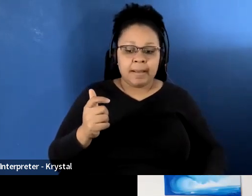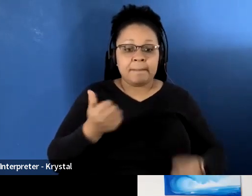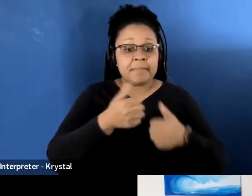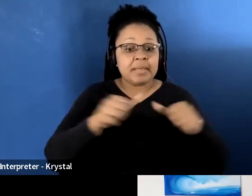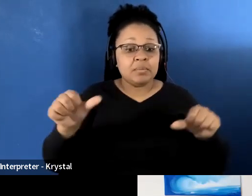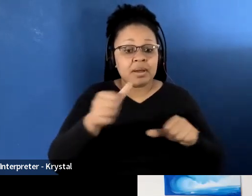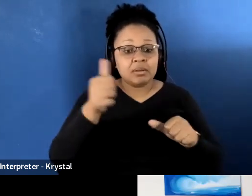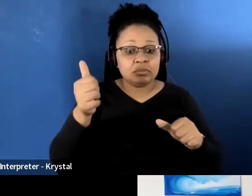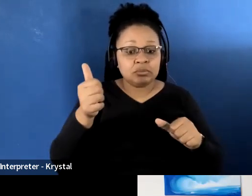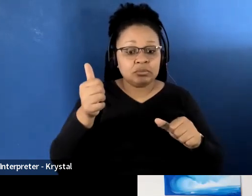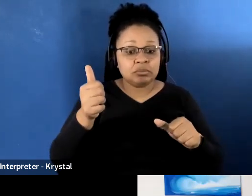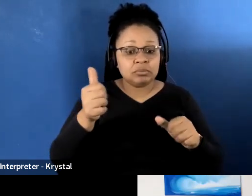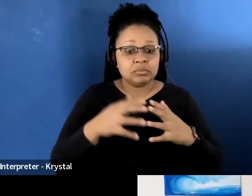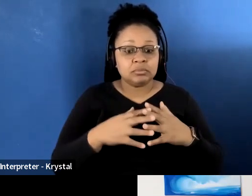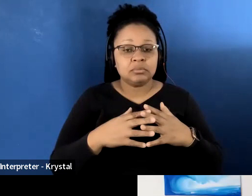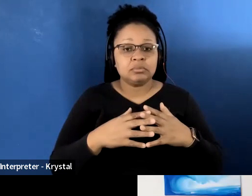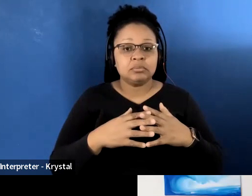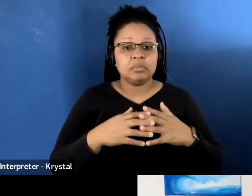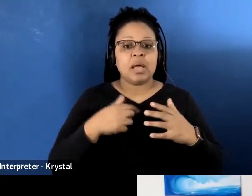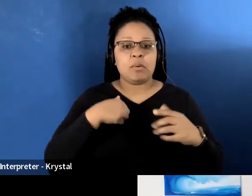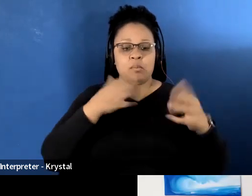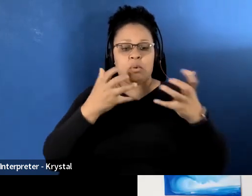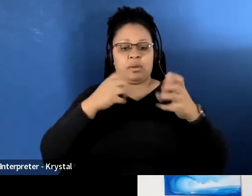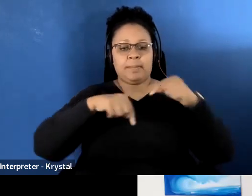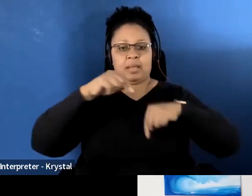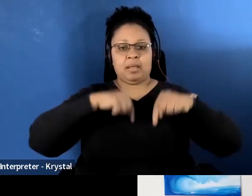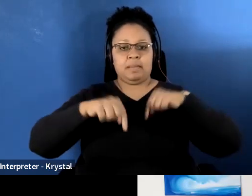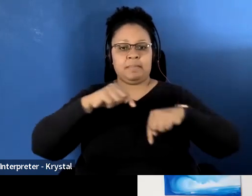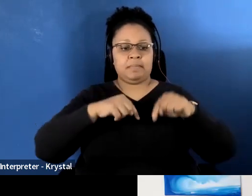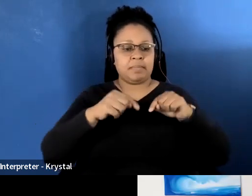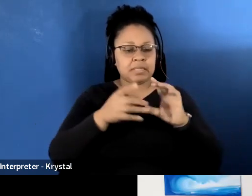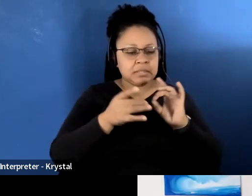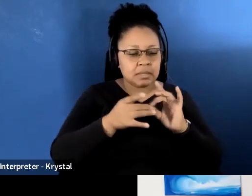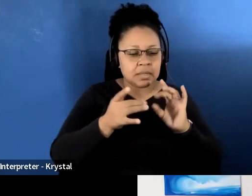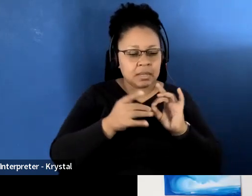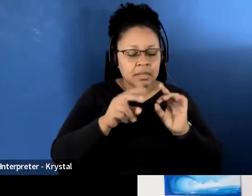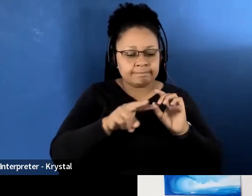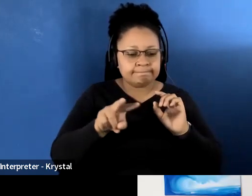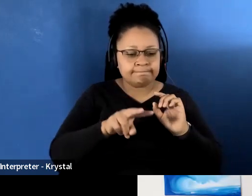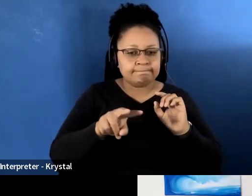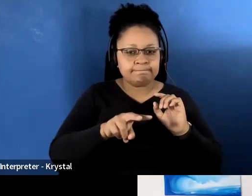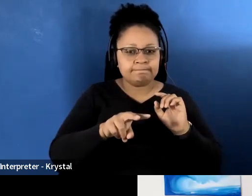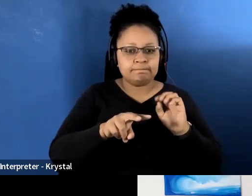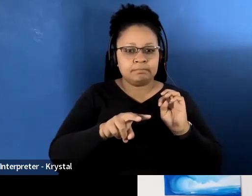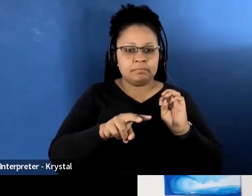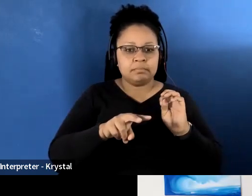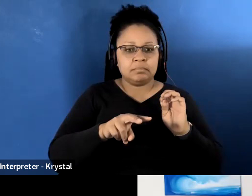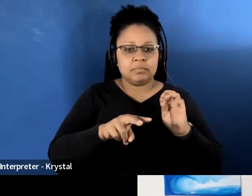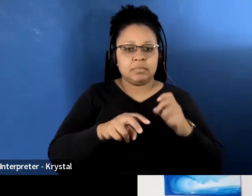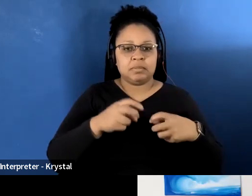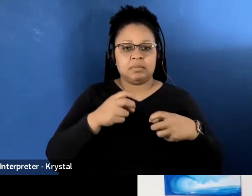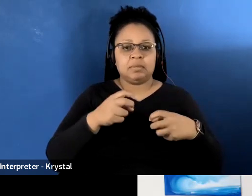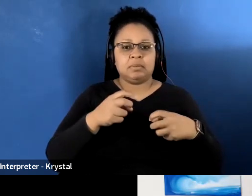Anyone else? Well, I wanted to go back to the one where the person wrote that it's hard in their